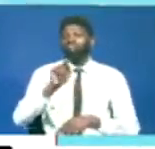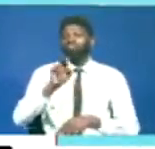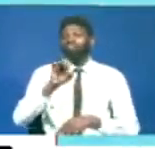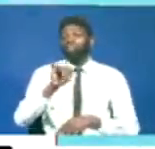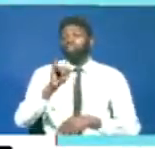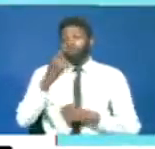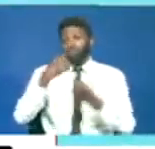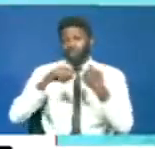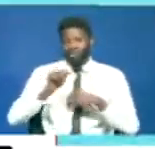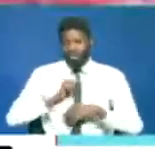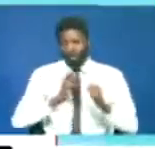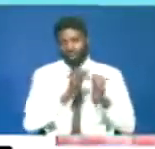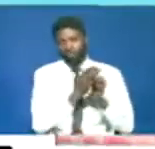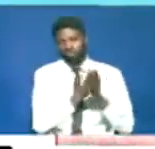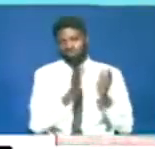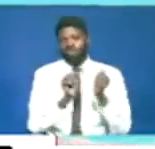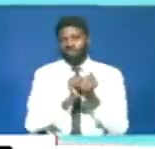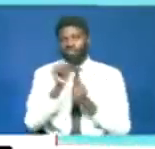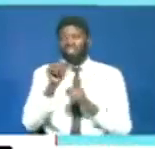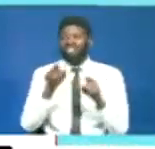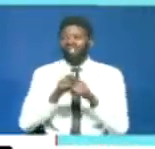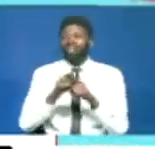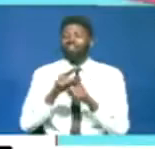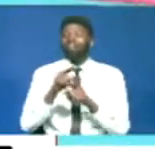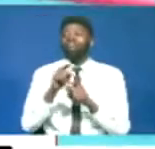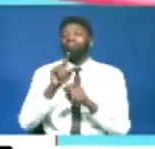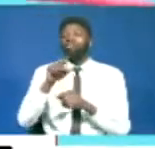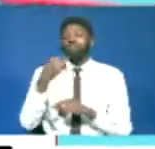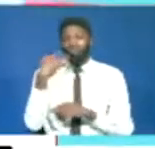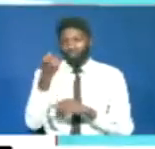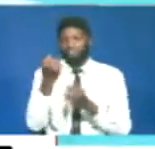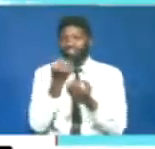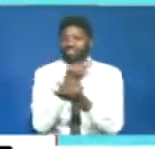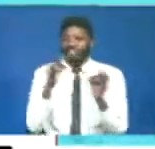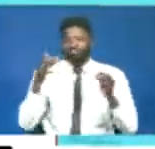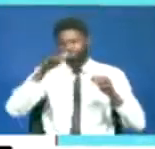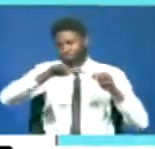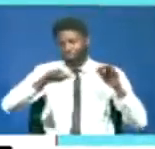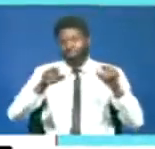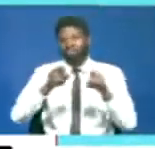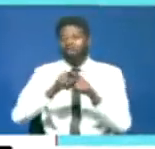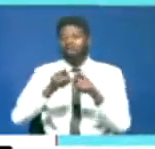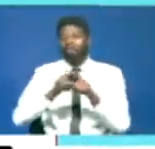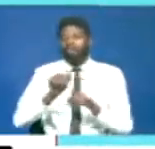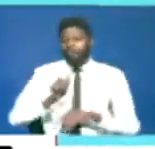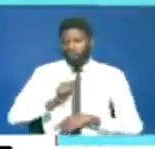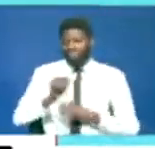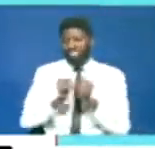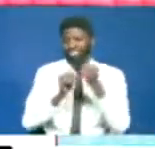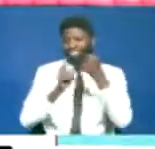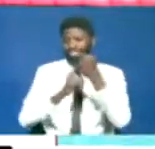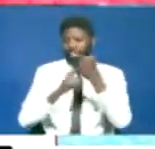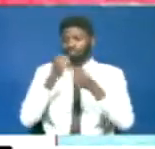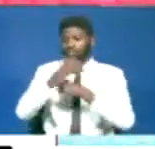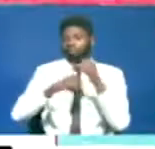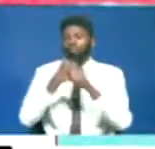15 years 1500 meters freestyle race, with Rising Star Lubaina Islam of the same club winning the girls 16 years and over 1500 meters